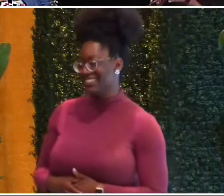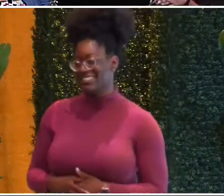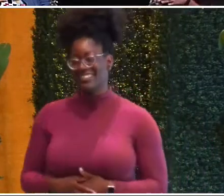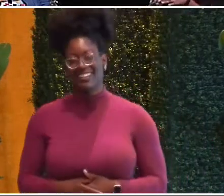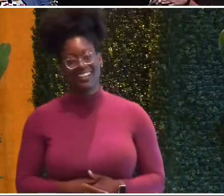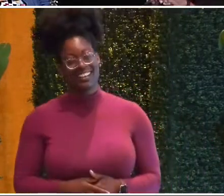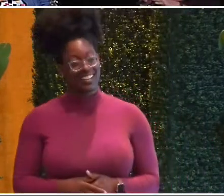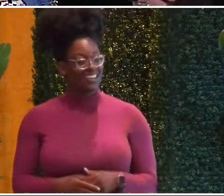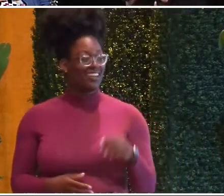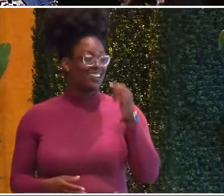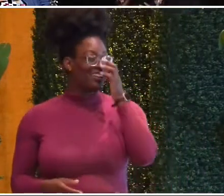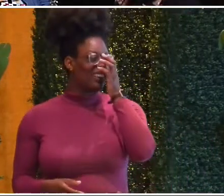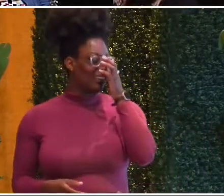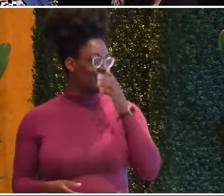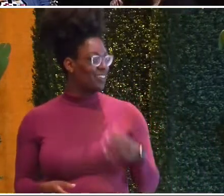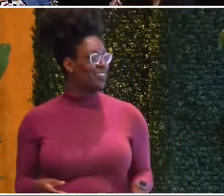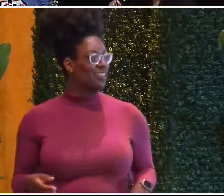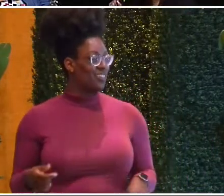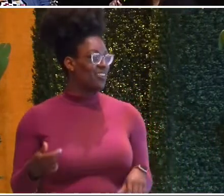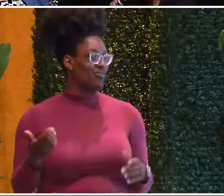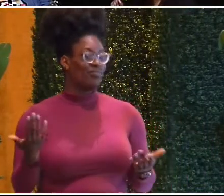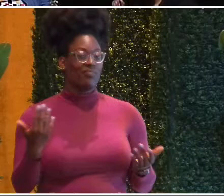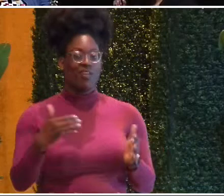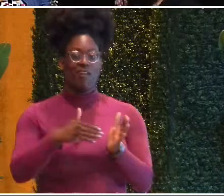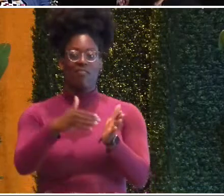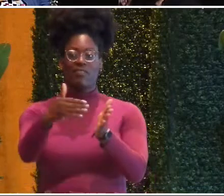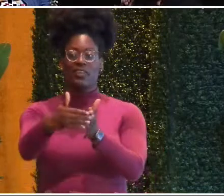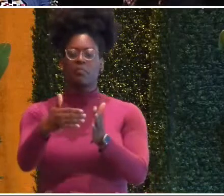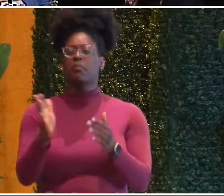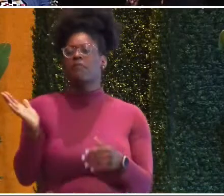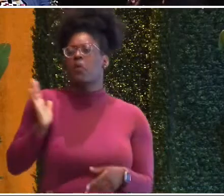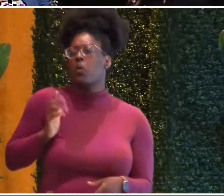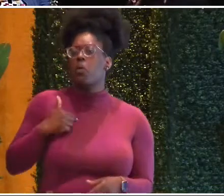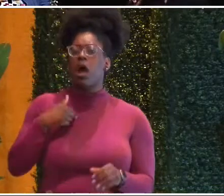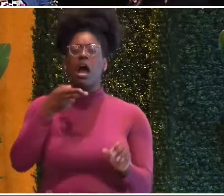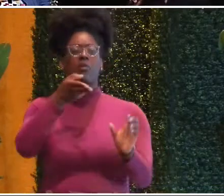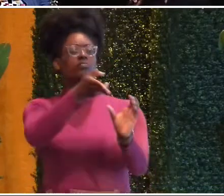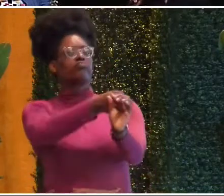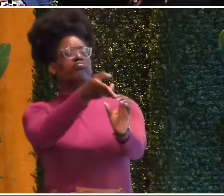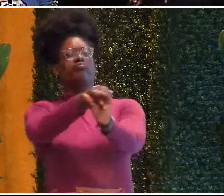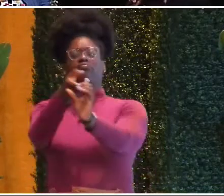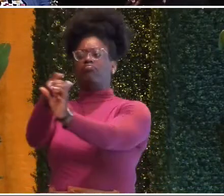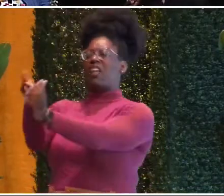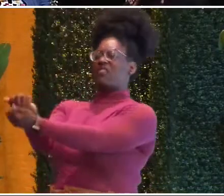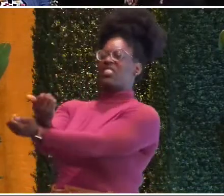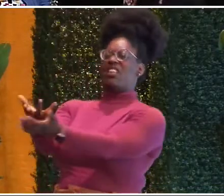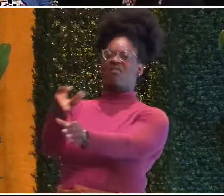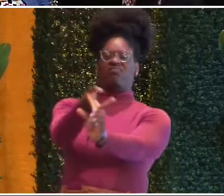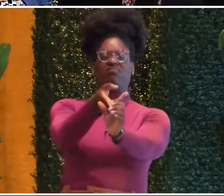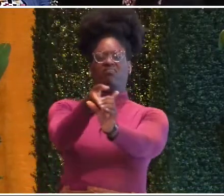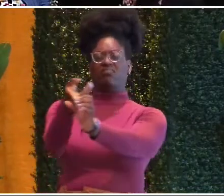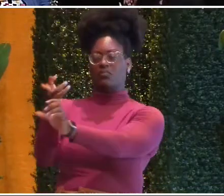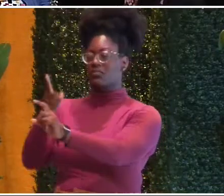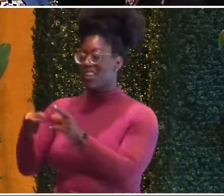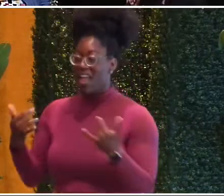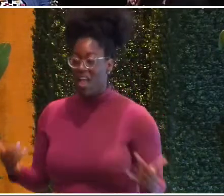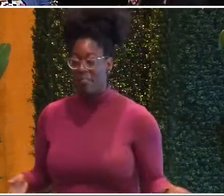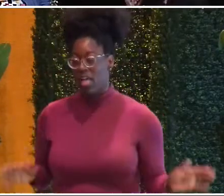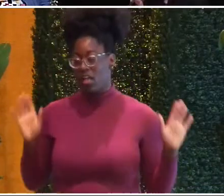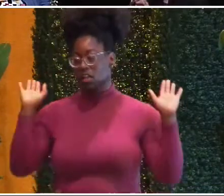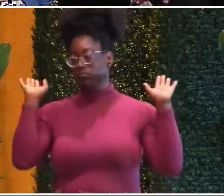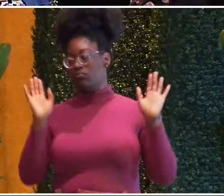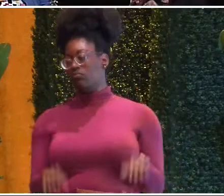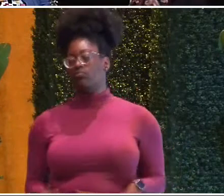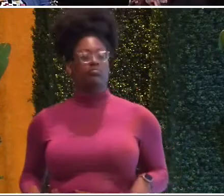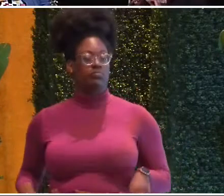Often, I am not a joiner. I used to join things. I don't join things anymore. Right? And I'm not a joiner